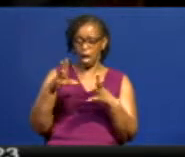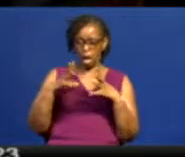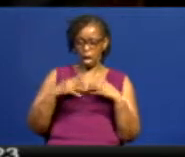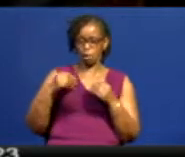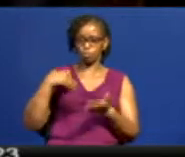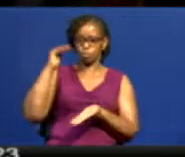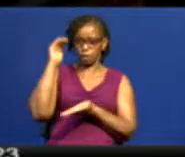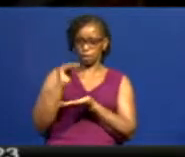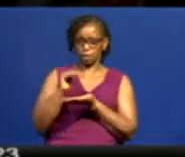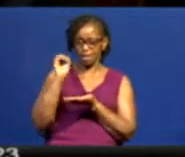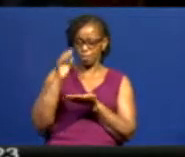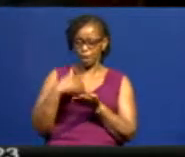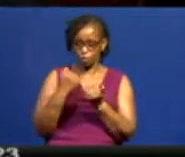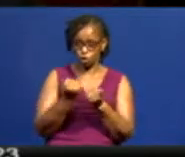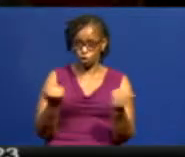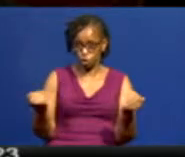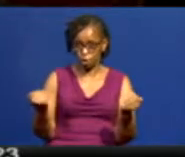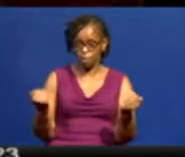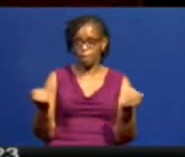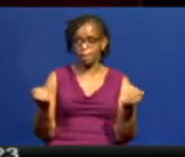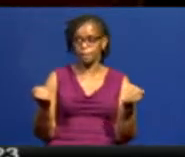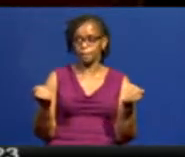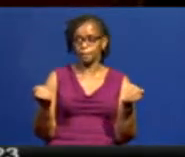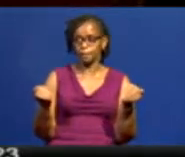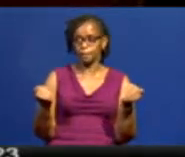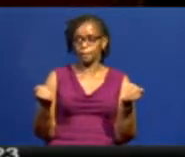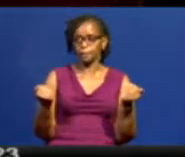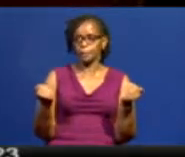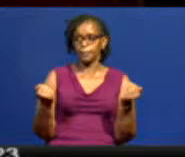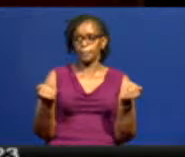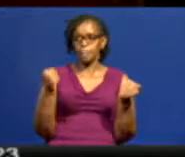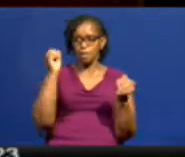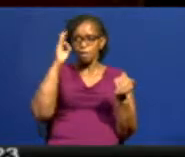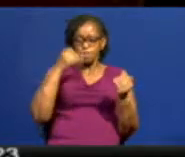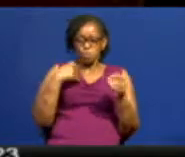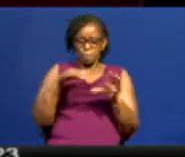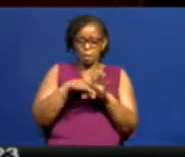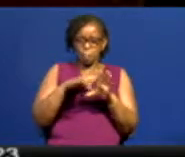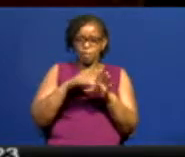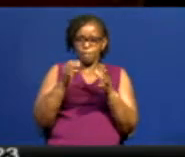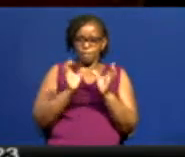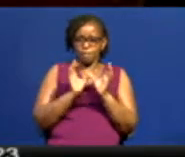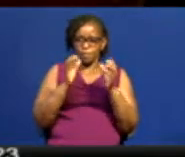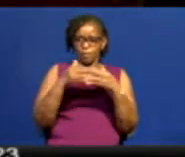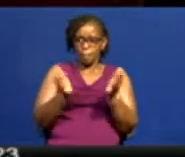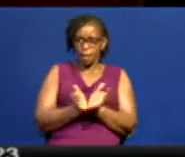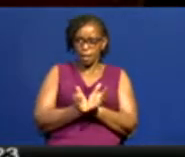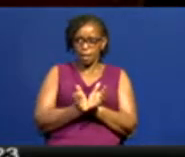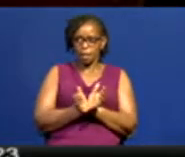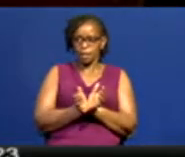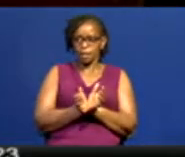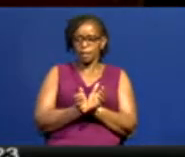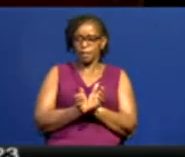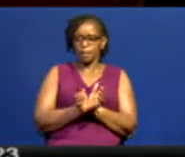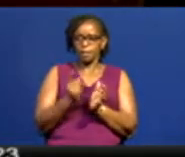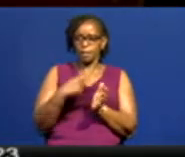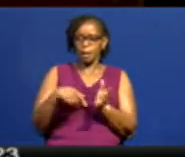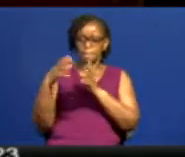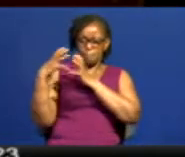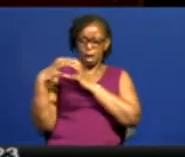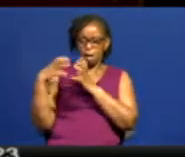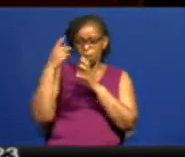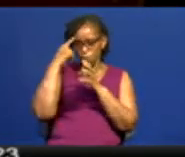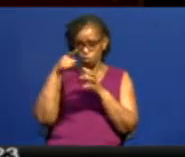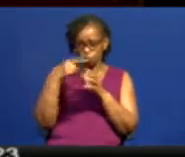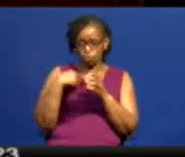deductions if you have children, because actually it means that if you are, say, a member of a family and so you are the breeder in that family, that means the burden on you providing